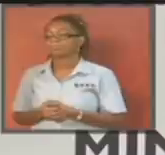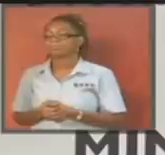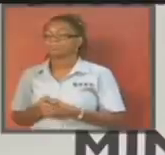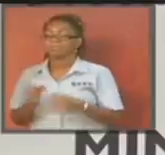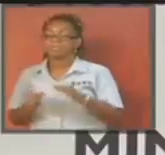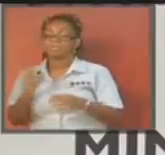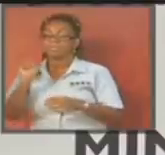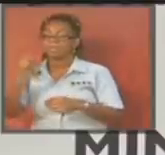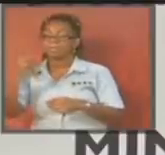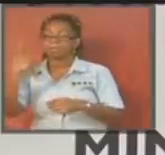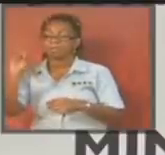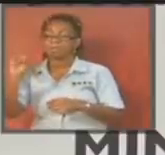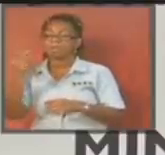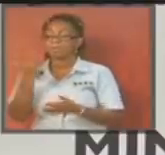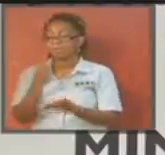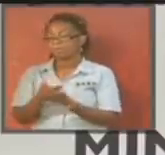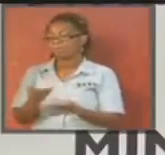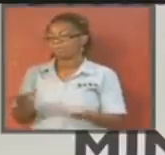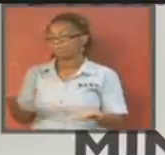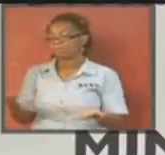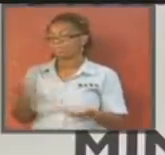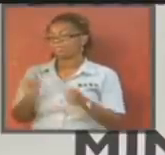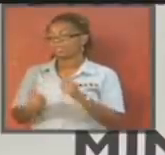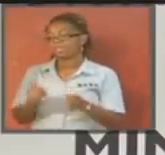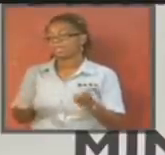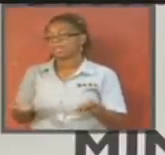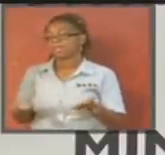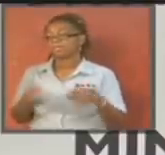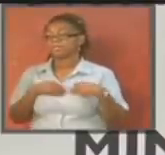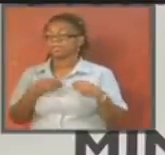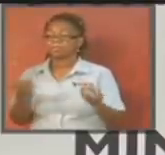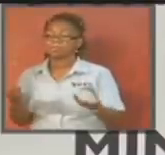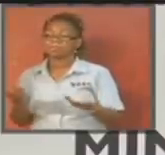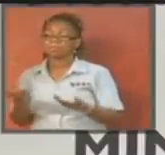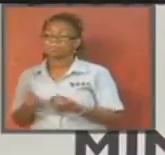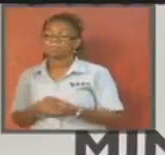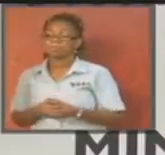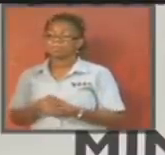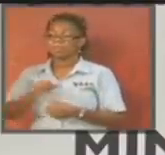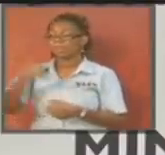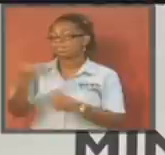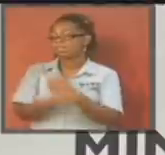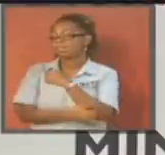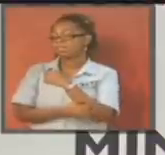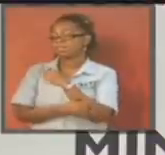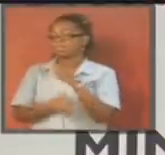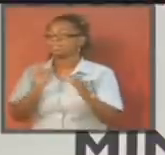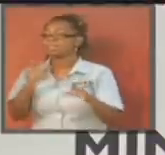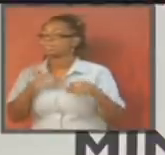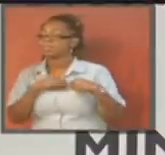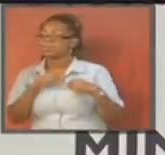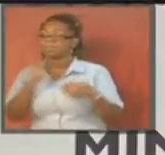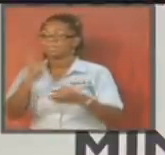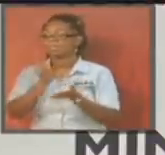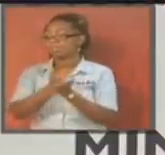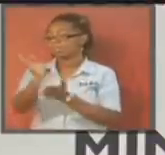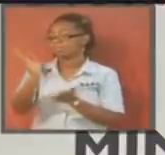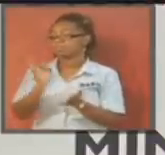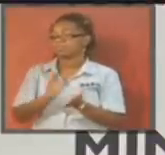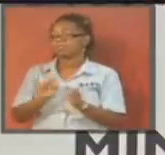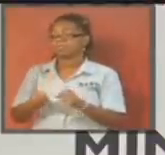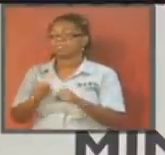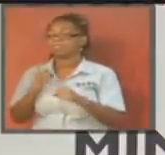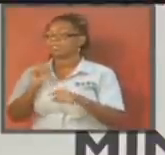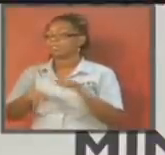availability. It would depend on which one of the WHO-approved vaccines we're giving. So I can't comment on any country's